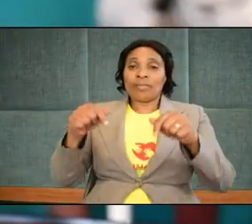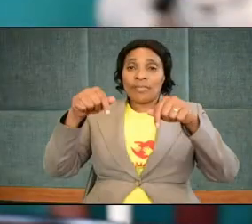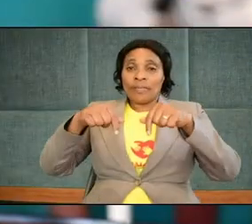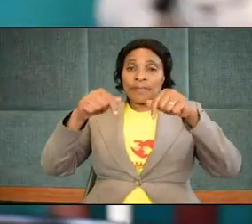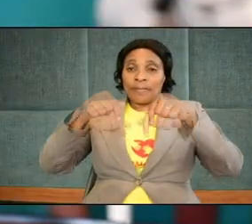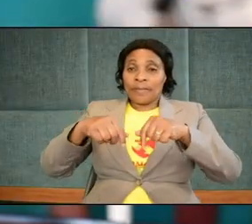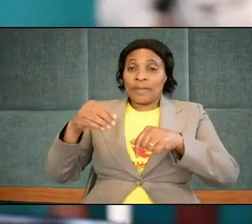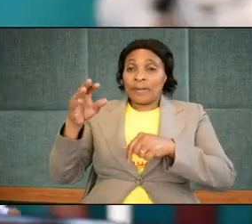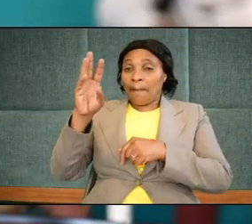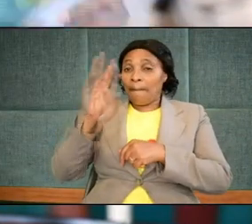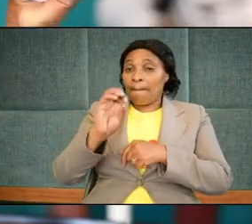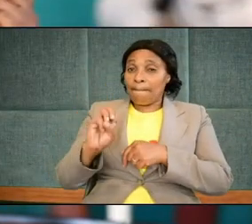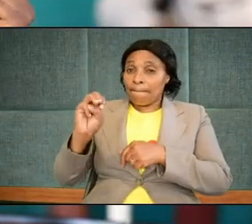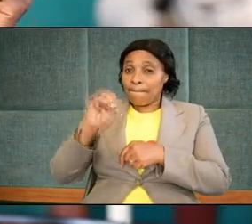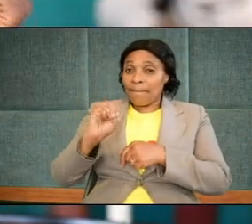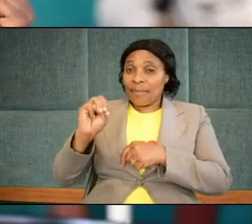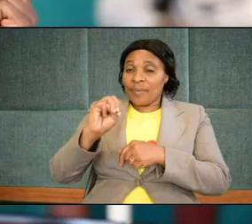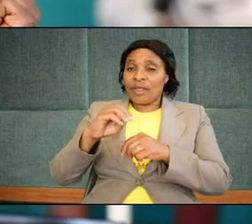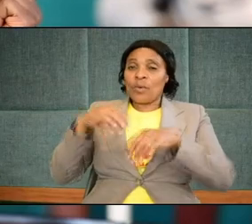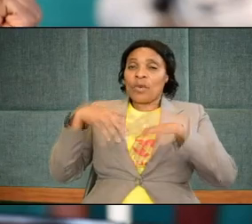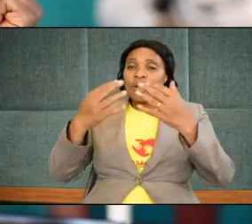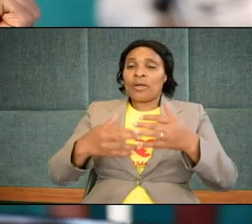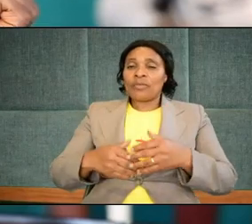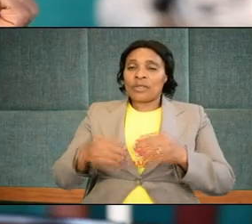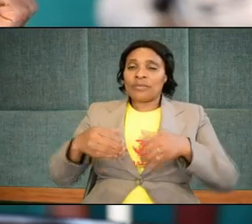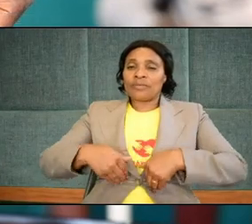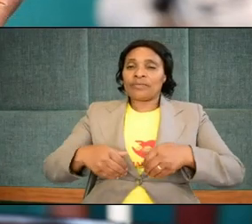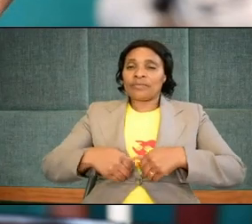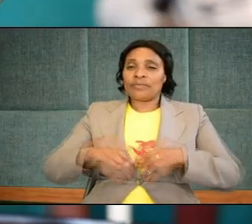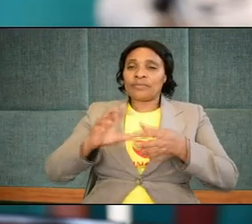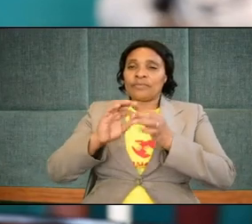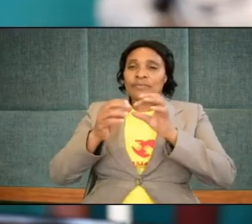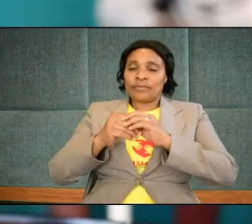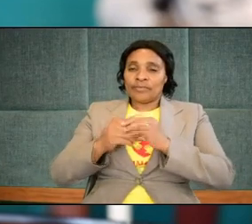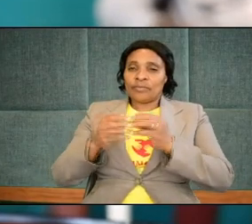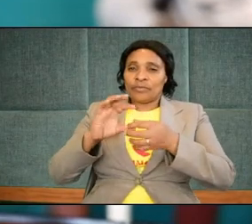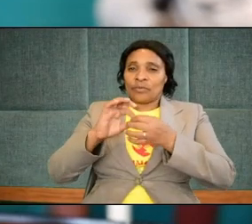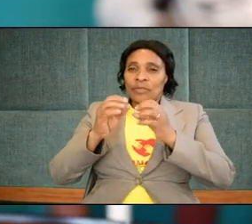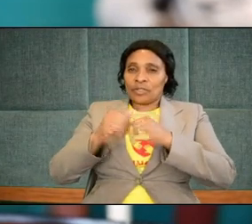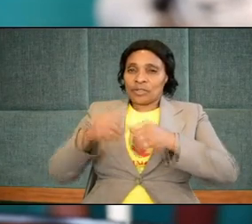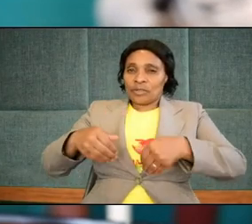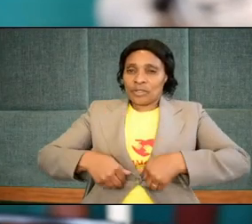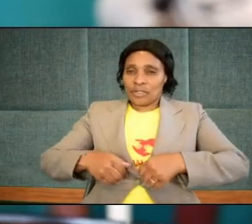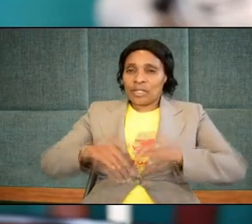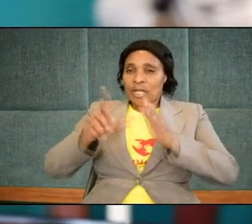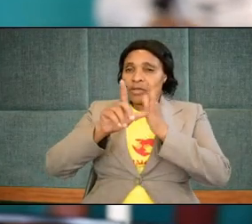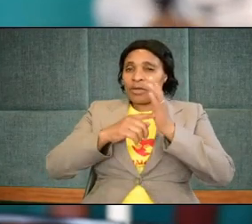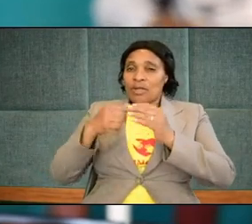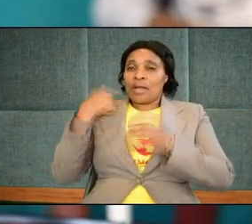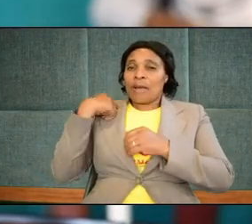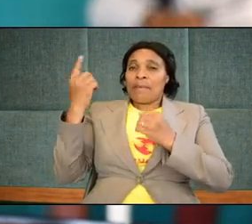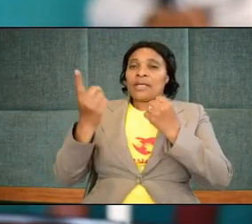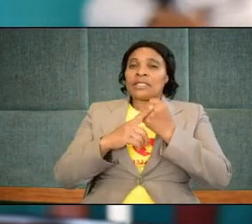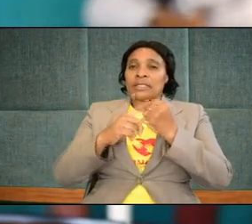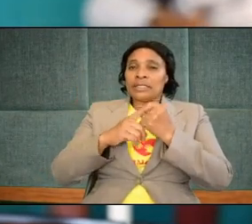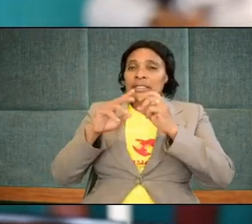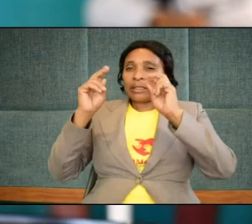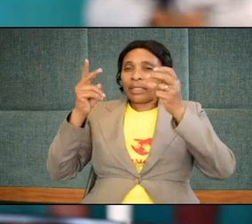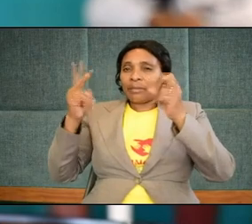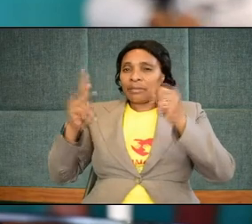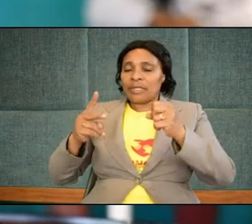May. Welcome to our Teens Cornerstone Connections lesson. Lesson number 6, entitled